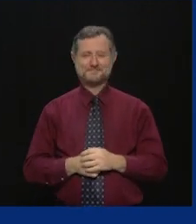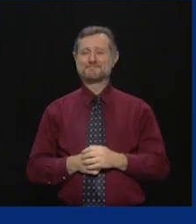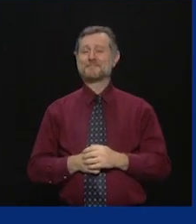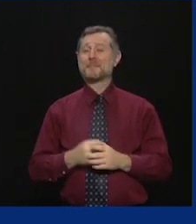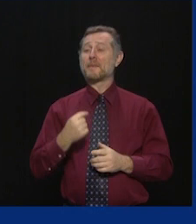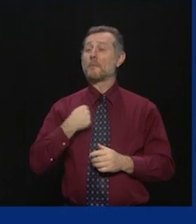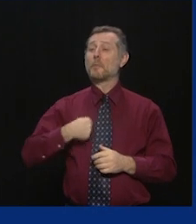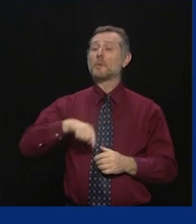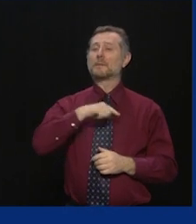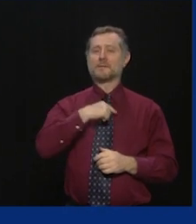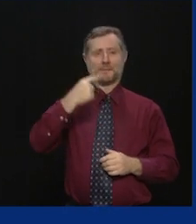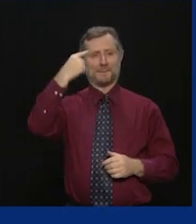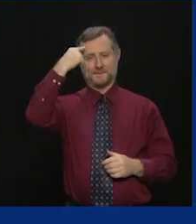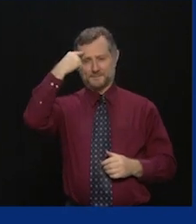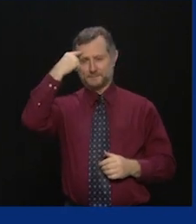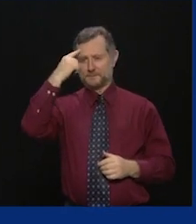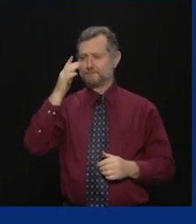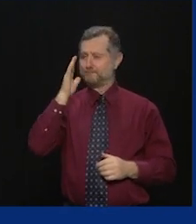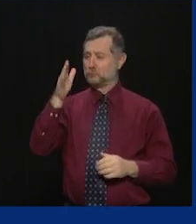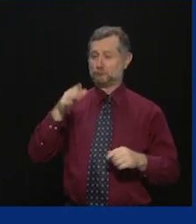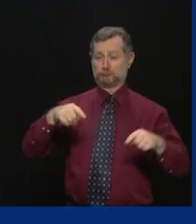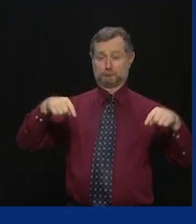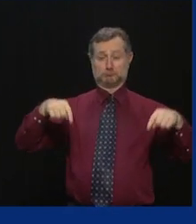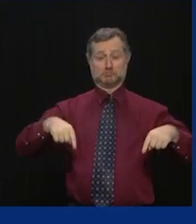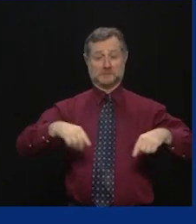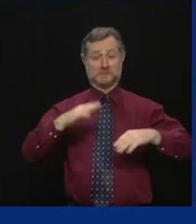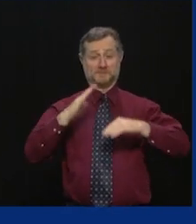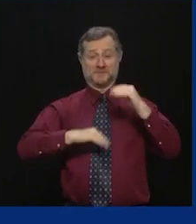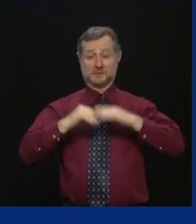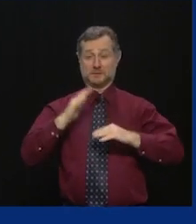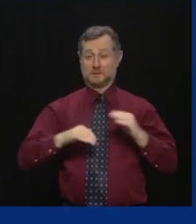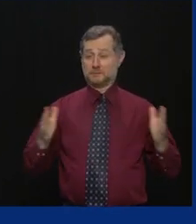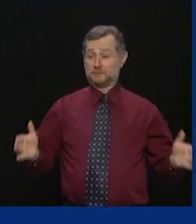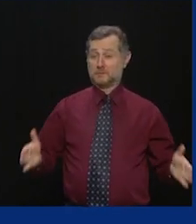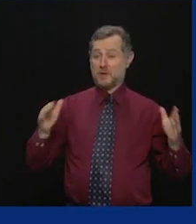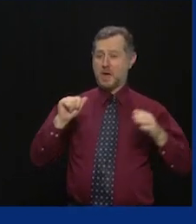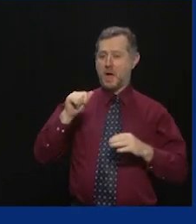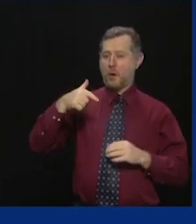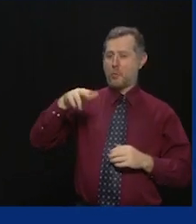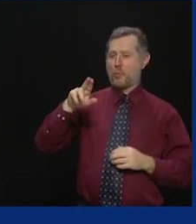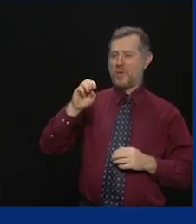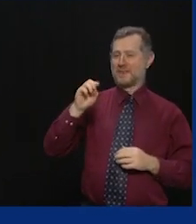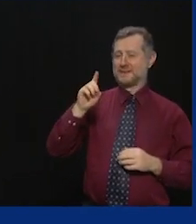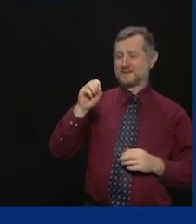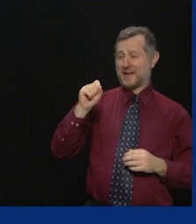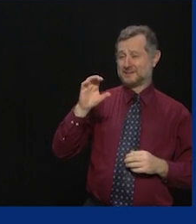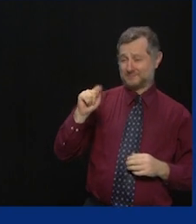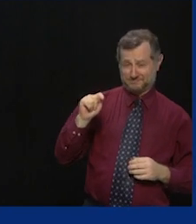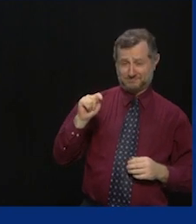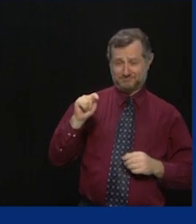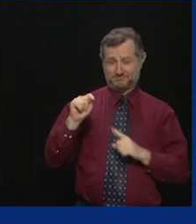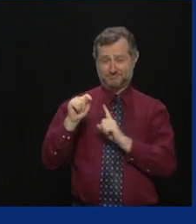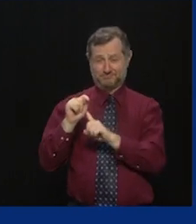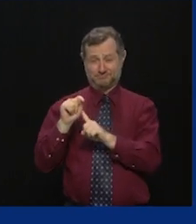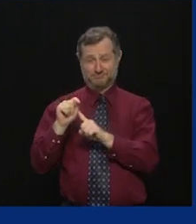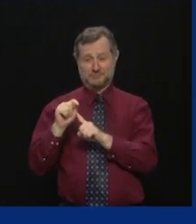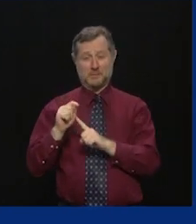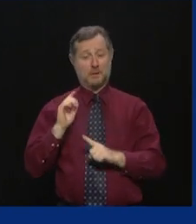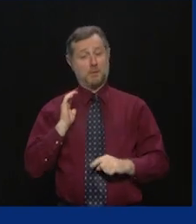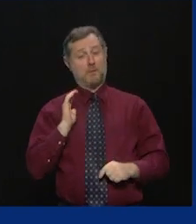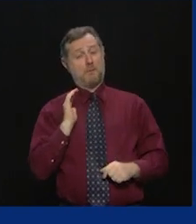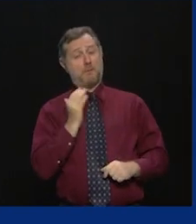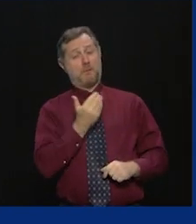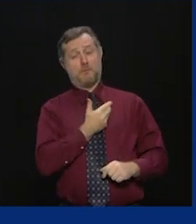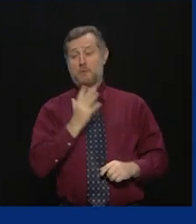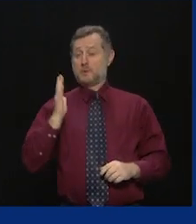this Aqueduct facility creates a great opportunity for us to not only take what we've done, but to build on